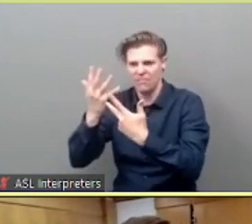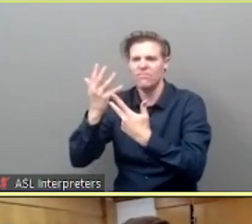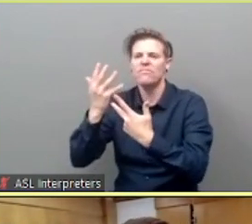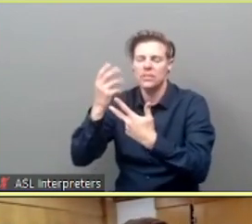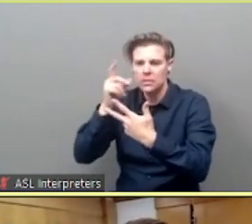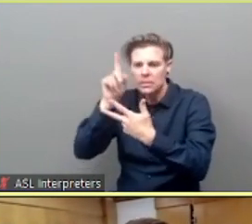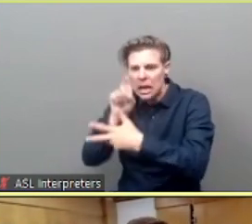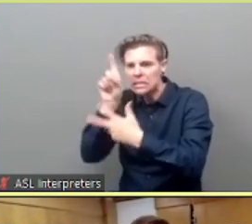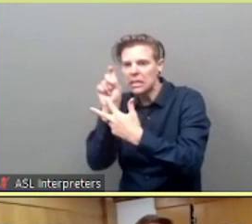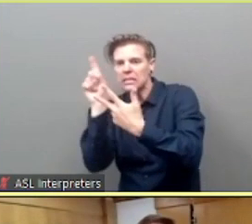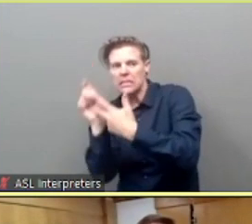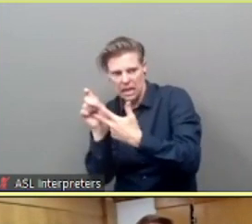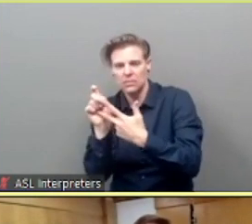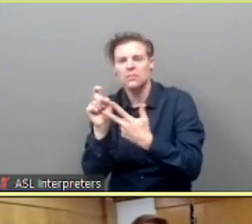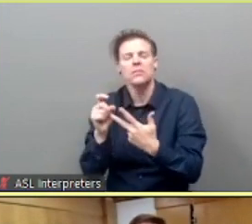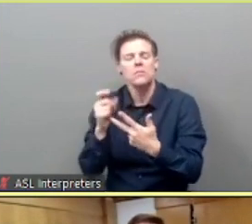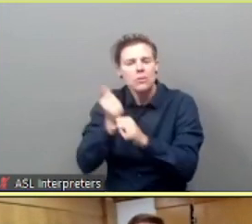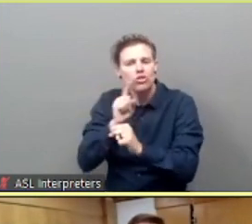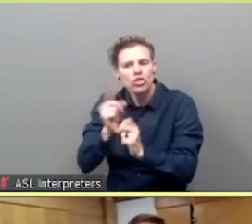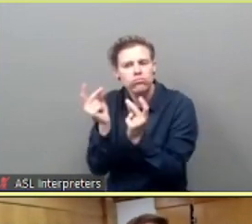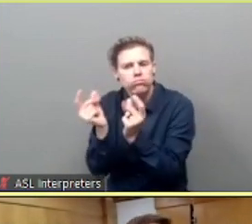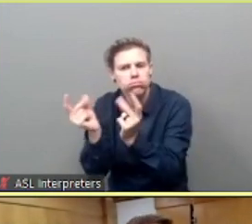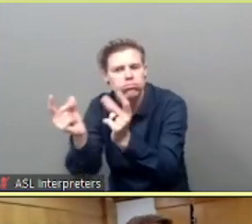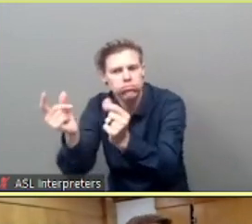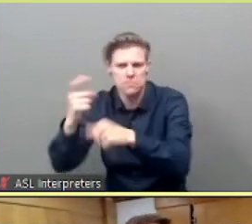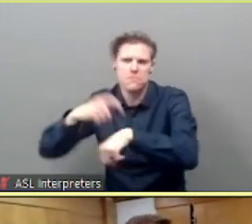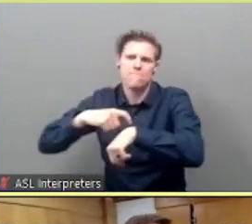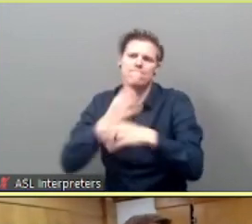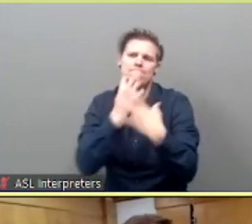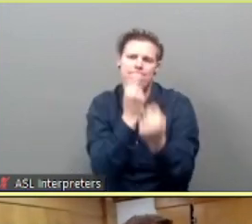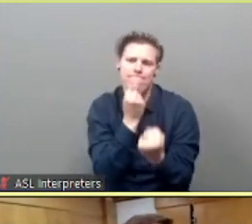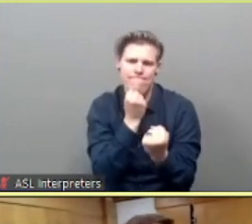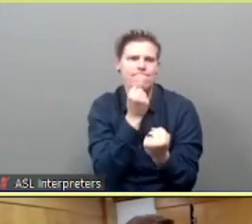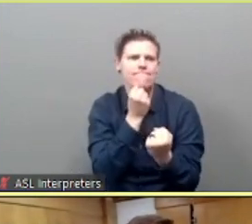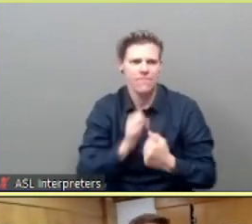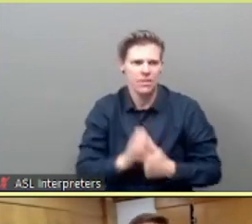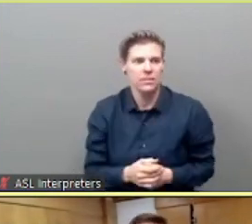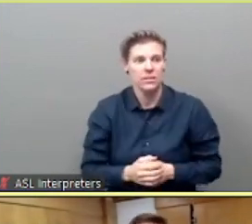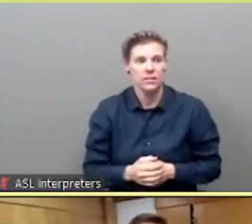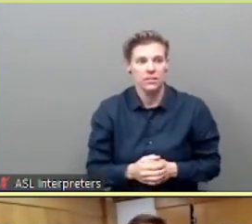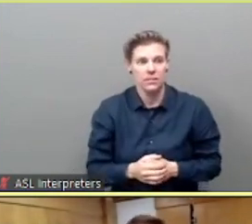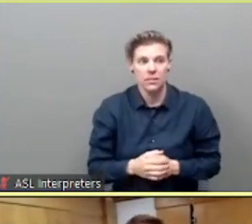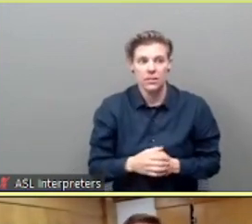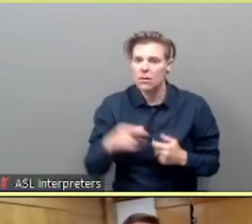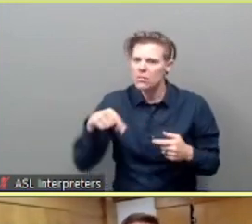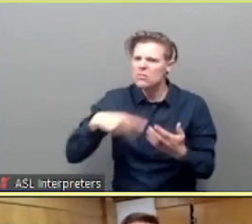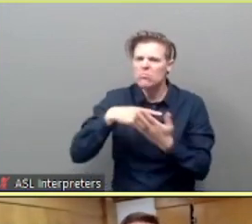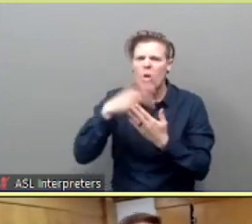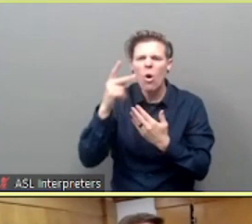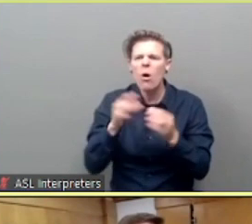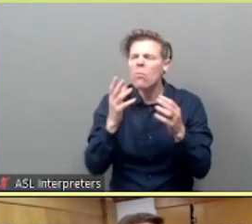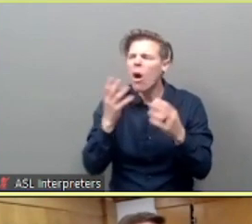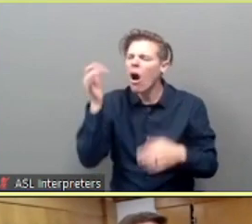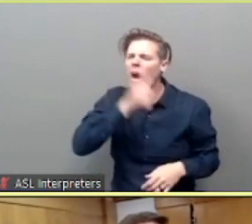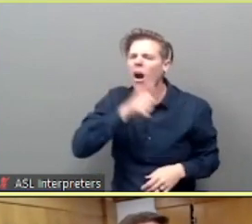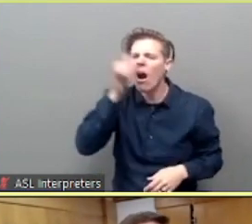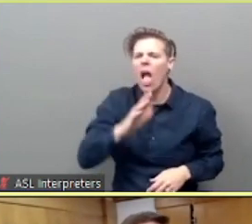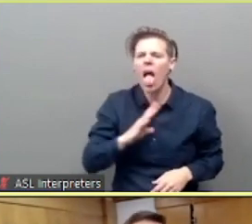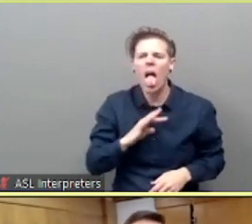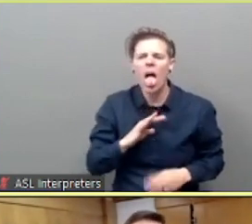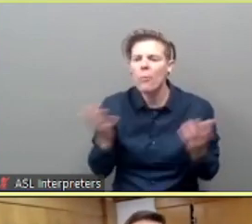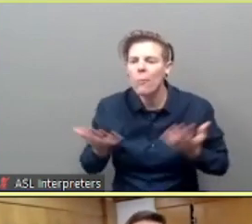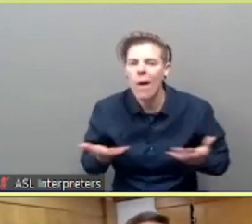next slide gives you just a little bit of information about the benefits of the program. It does not only allow us